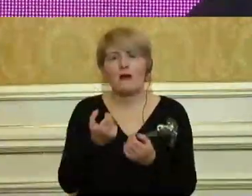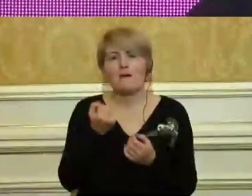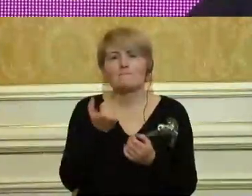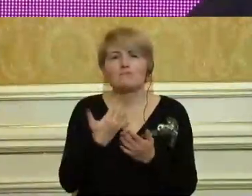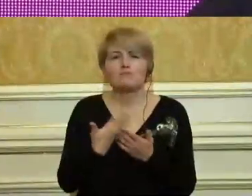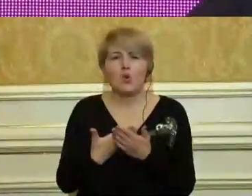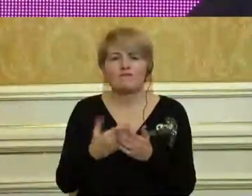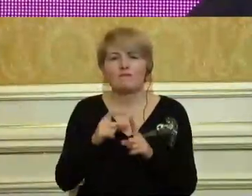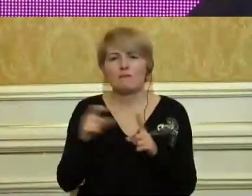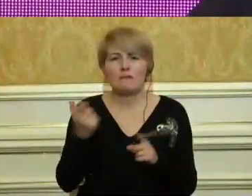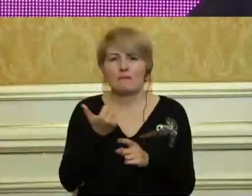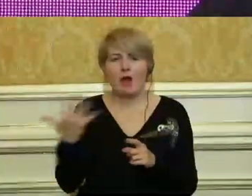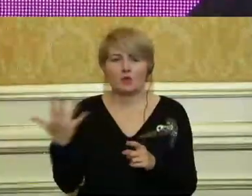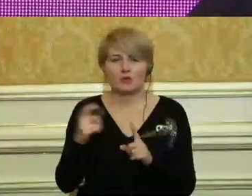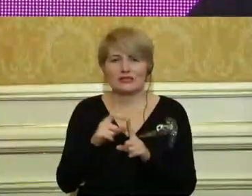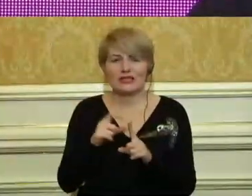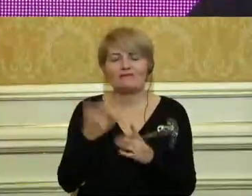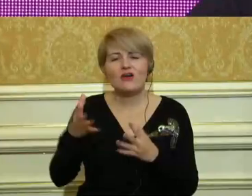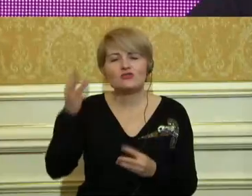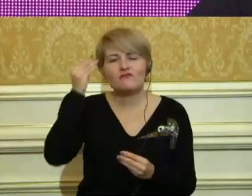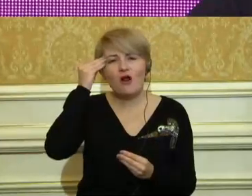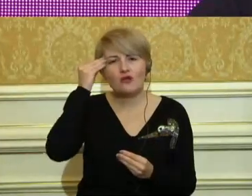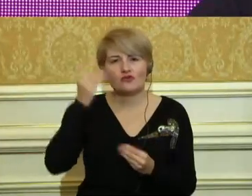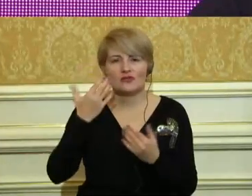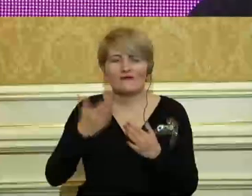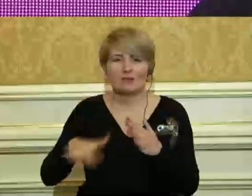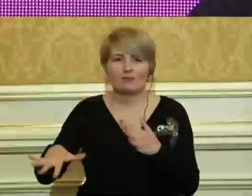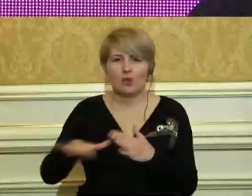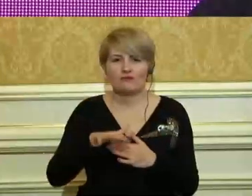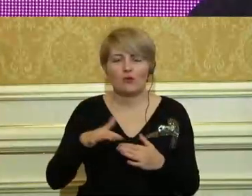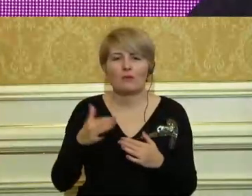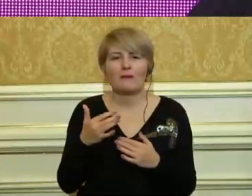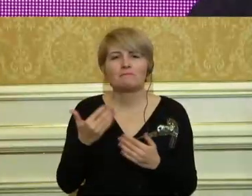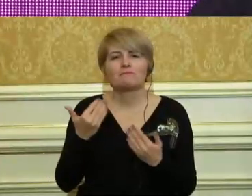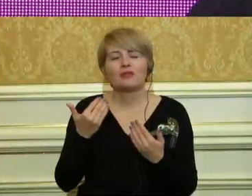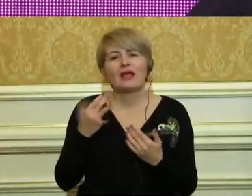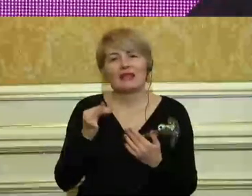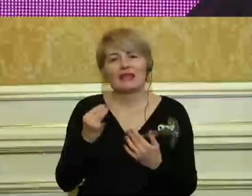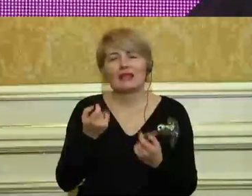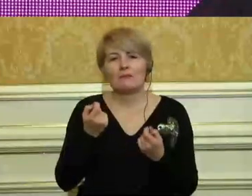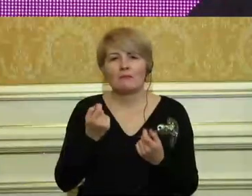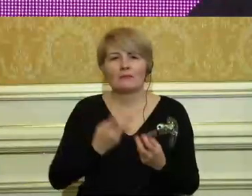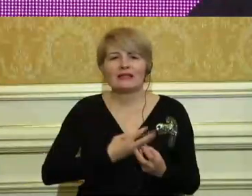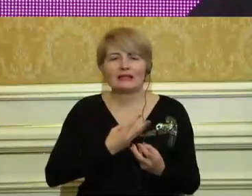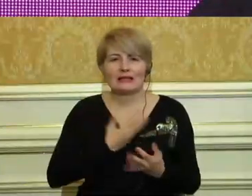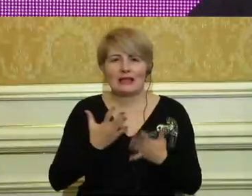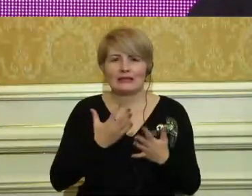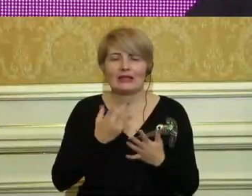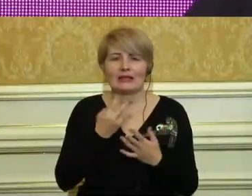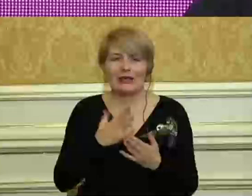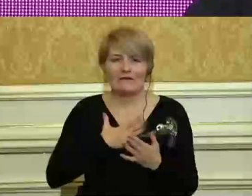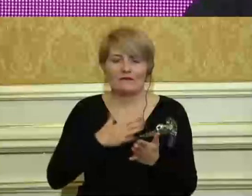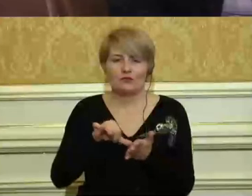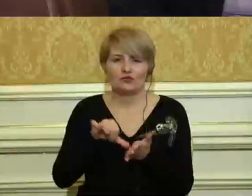party. So, well, could you say a few words about your impressions of our platforms today? Maybe you would